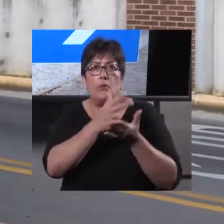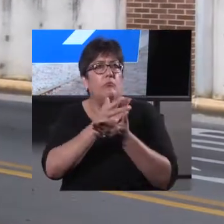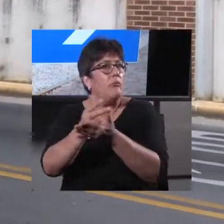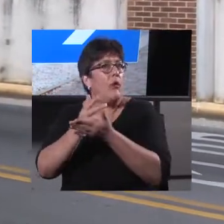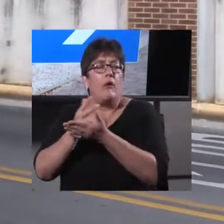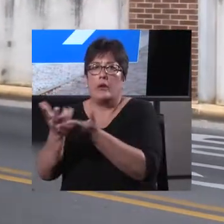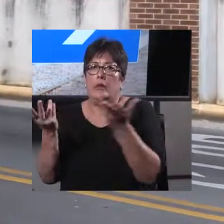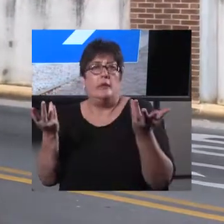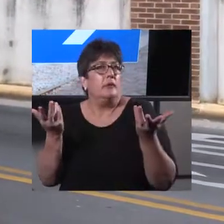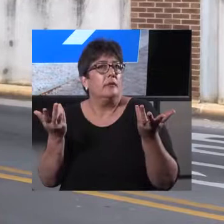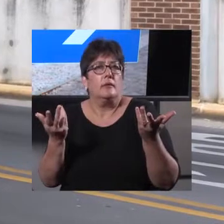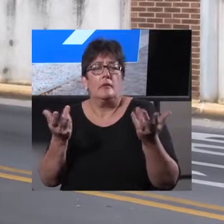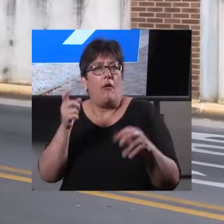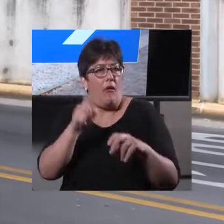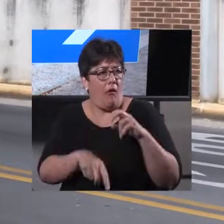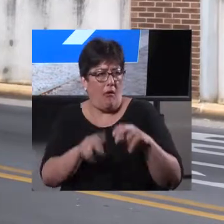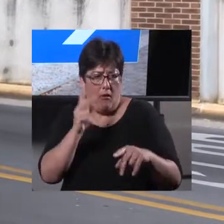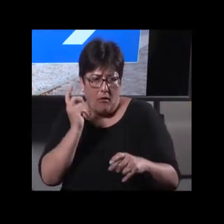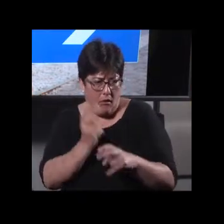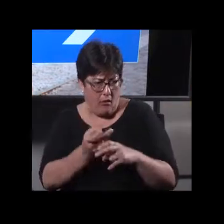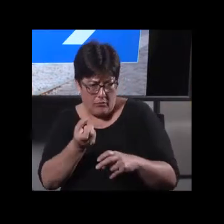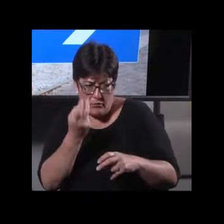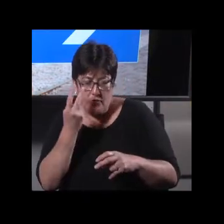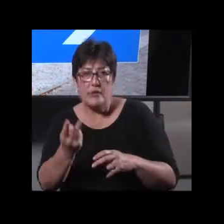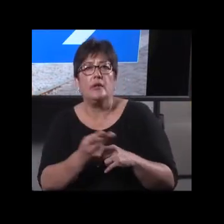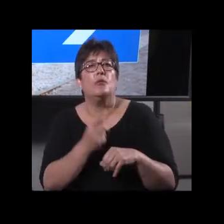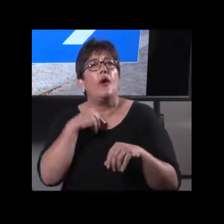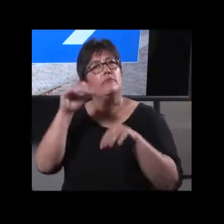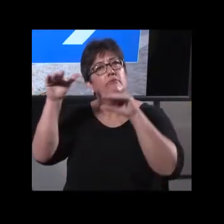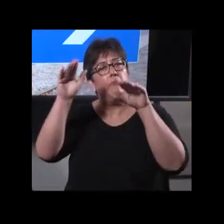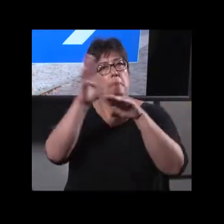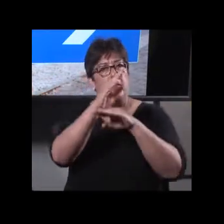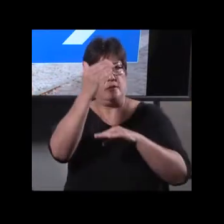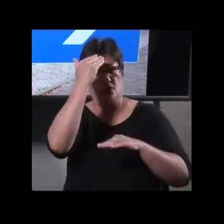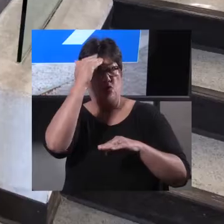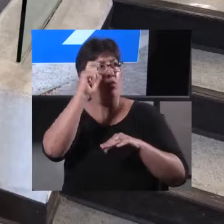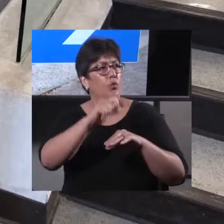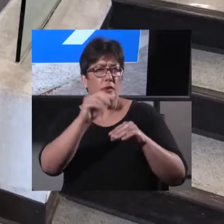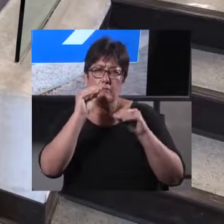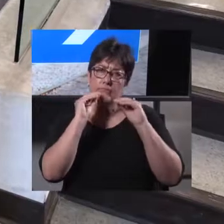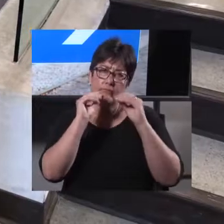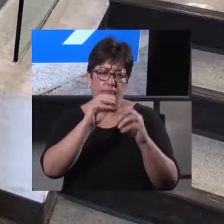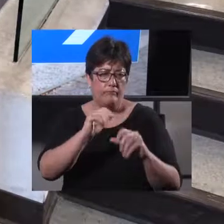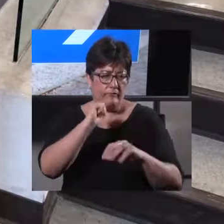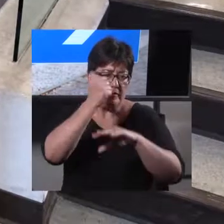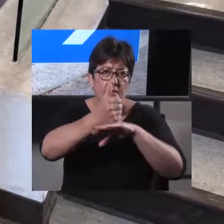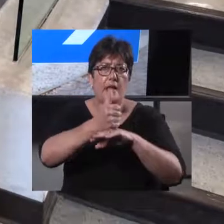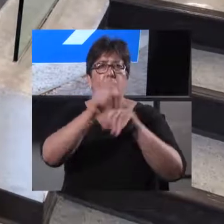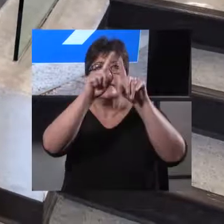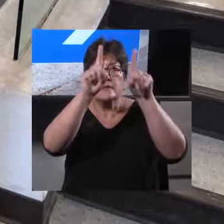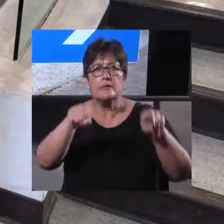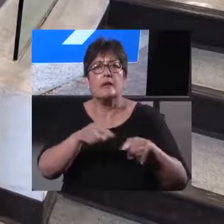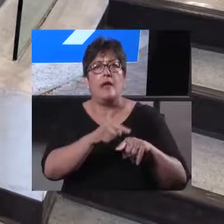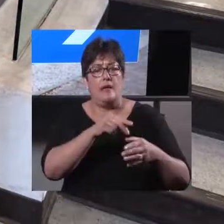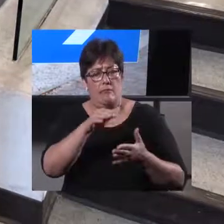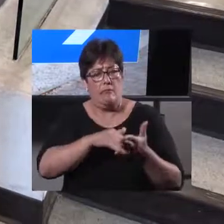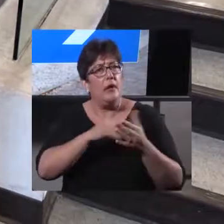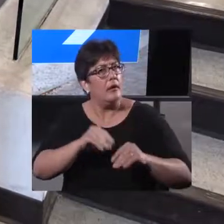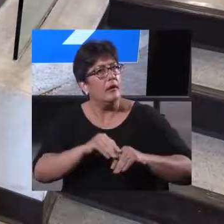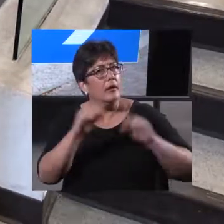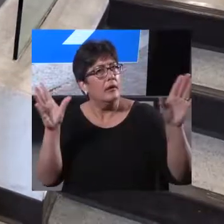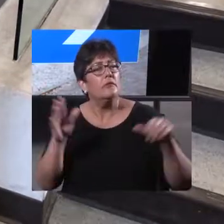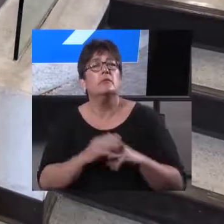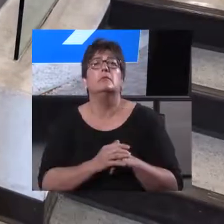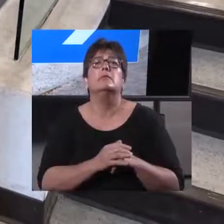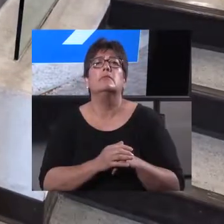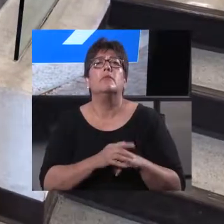unload zones that are not parked in. Blocked entryways and ramp access. You see this a lot of times inside restaurants and other businesses where